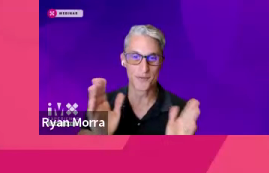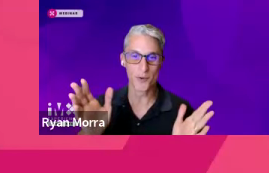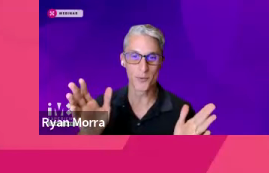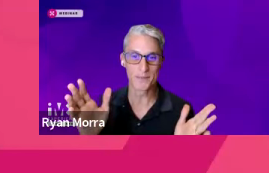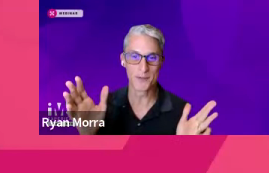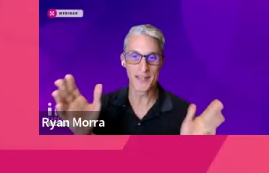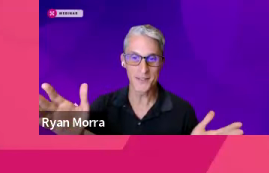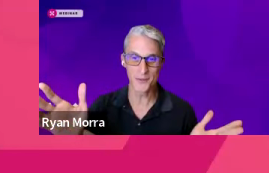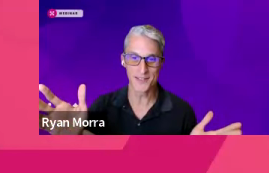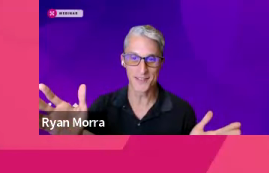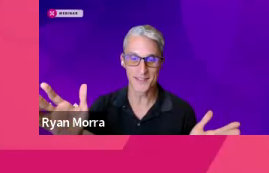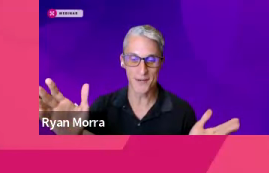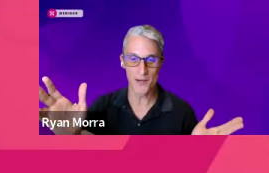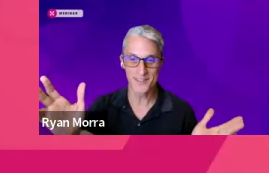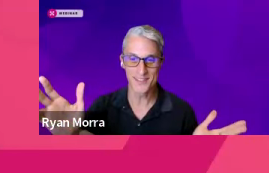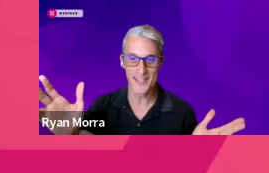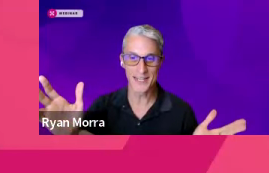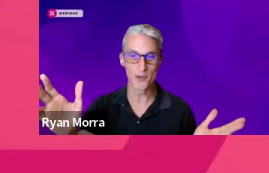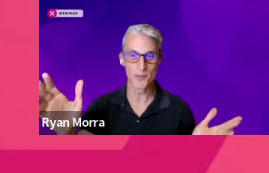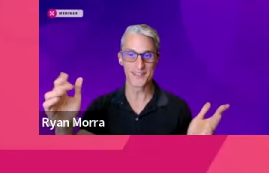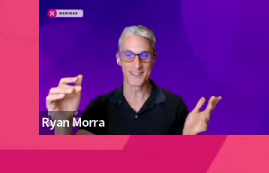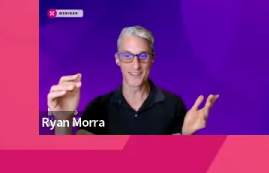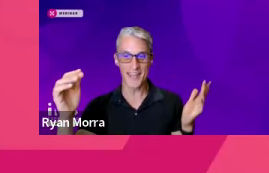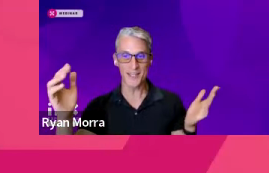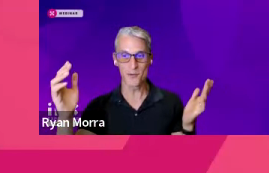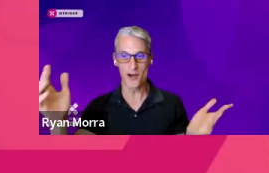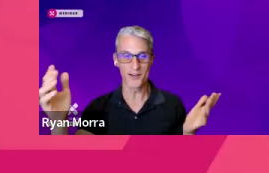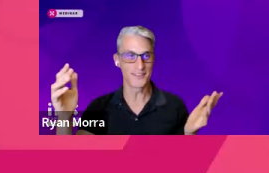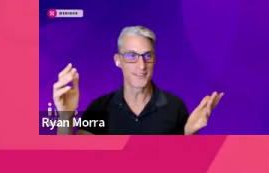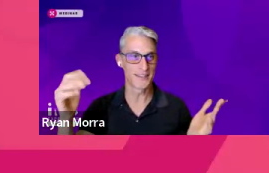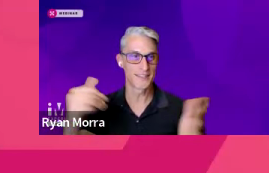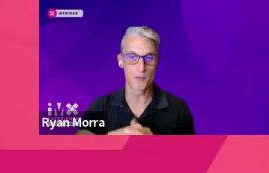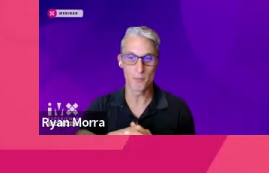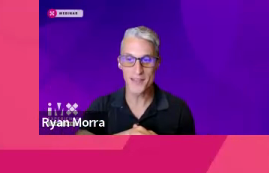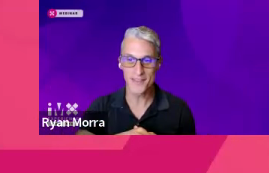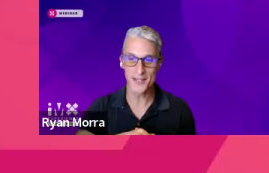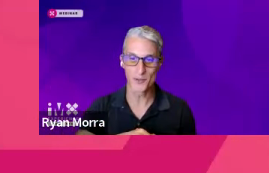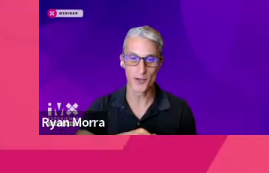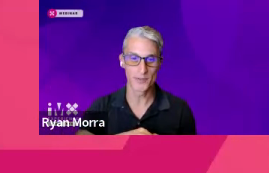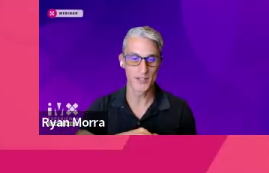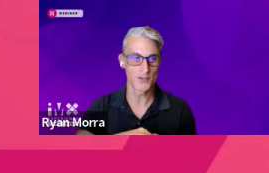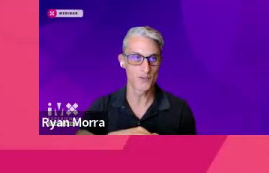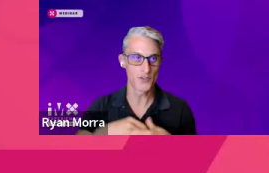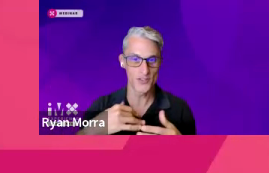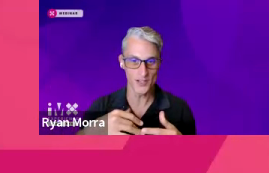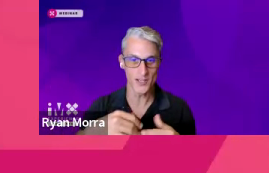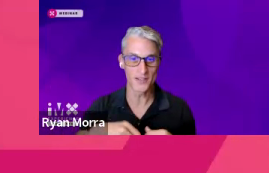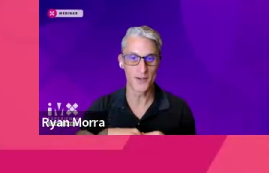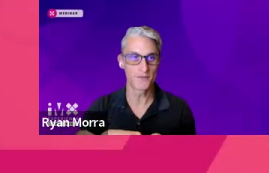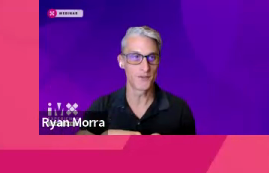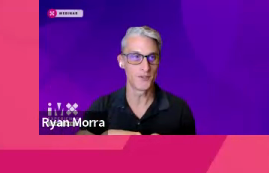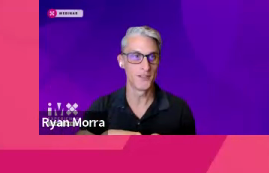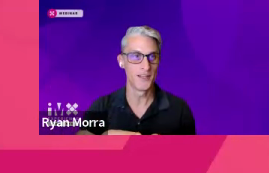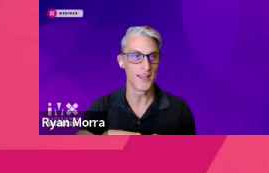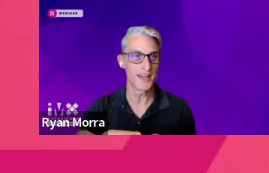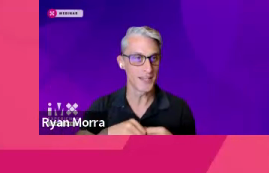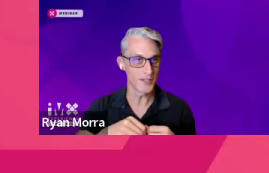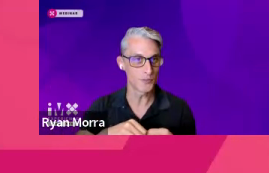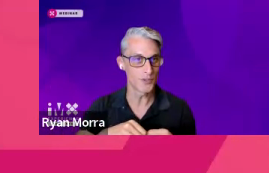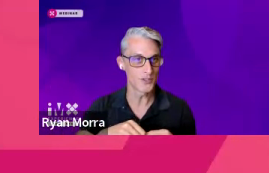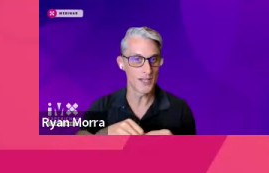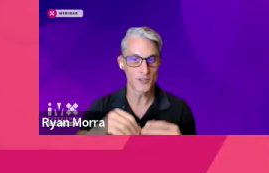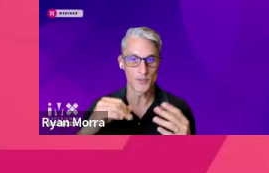Fantastic. Before we move into questions, I want to just take a moment to thank you all. Give a big thank you to our presenters for such a thoughtful